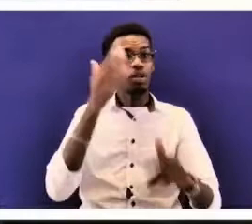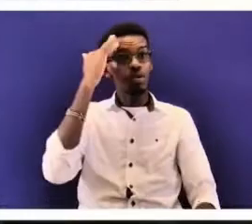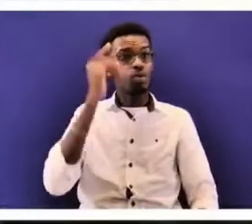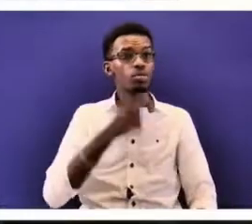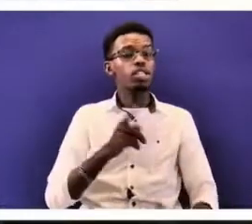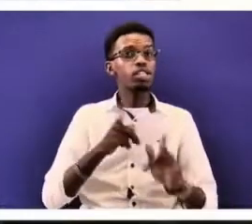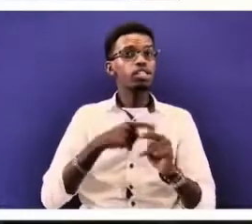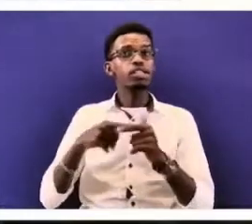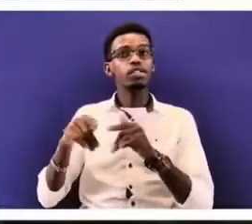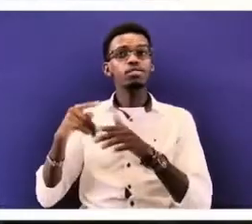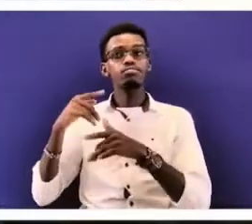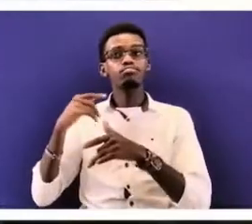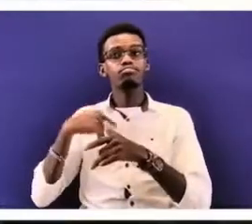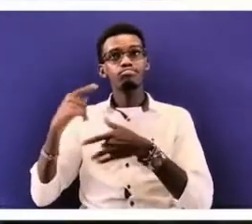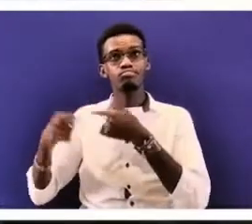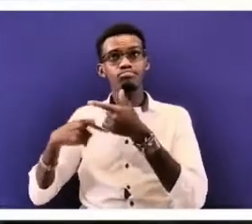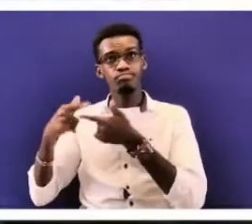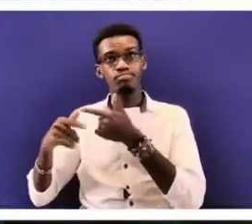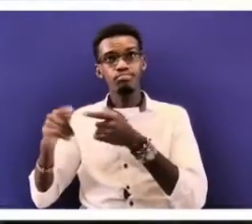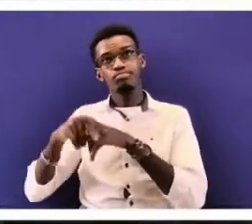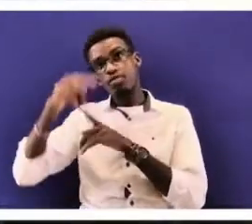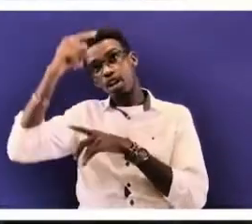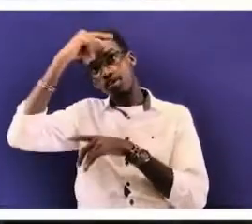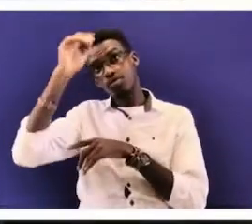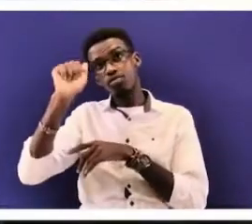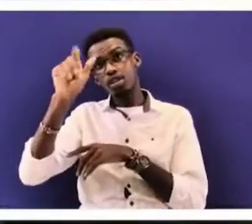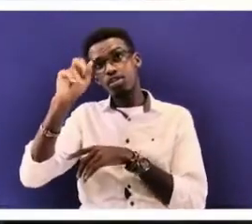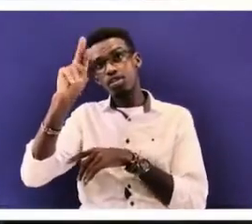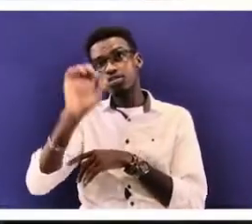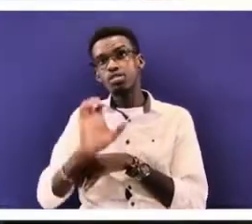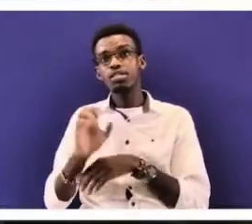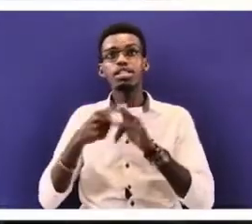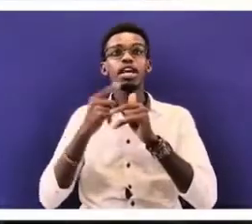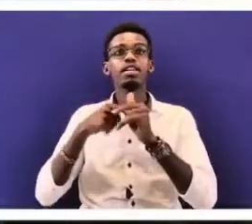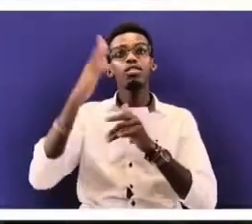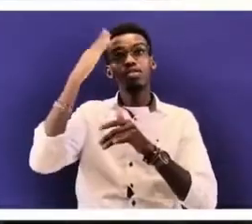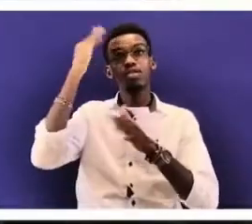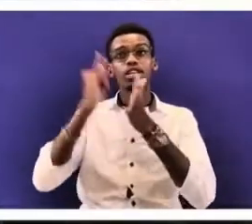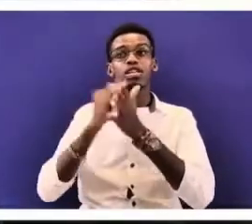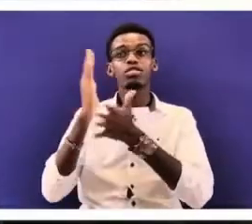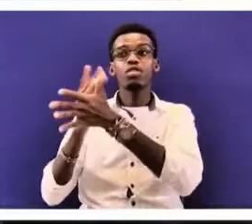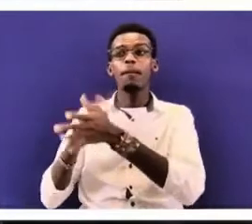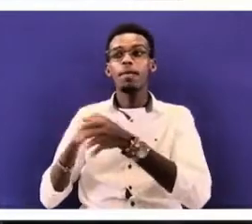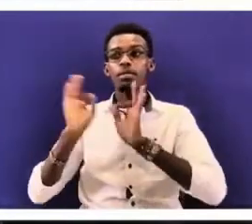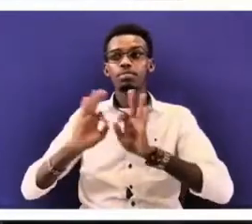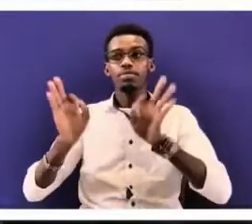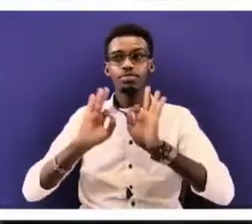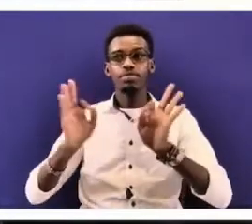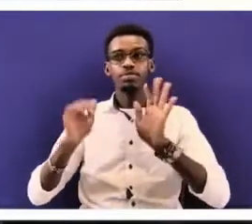got it going on. I graduated from Alliance, so you know I'm really smart.